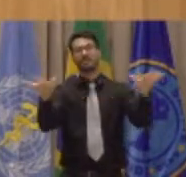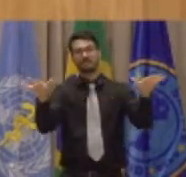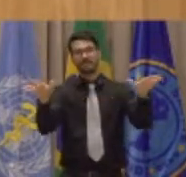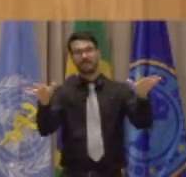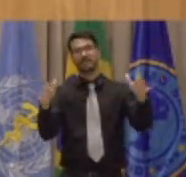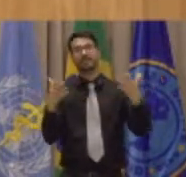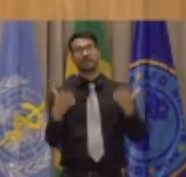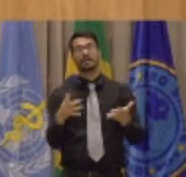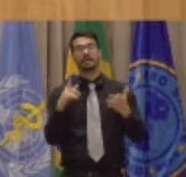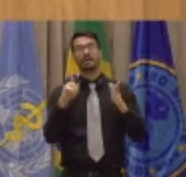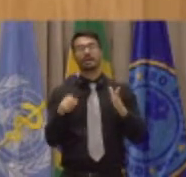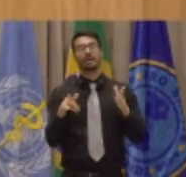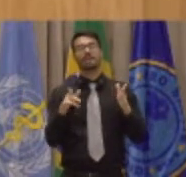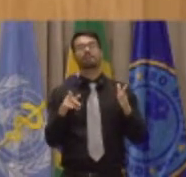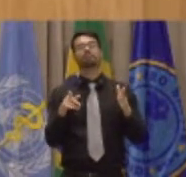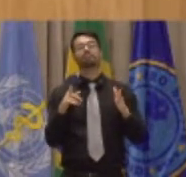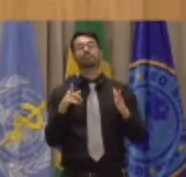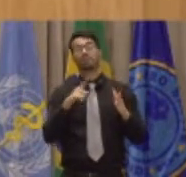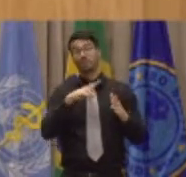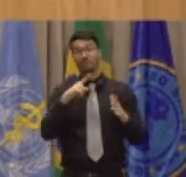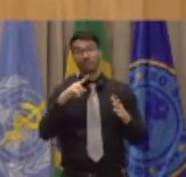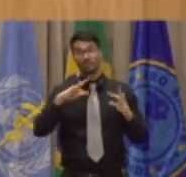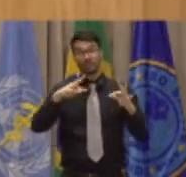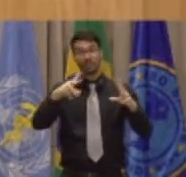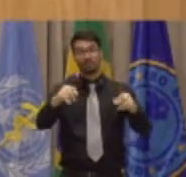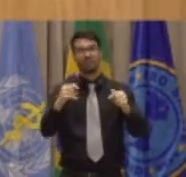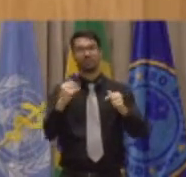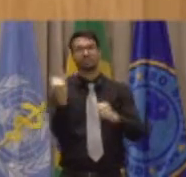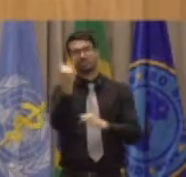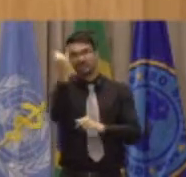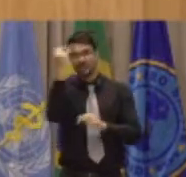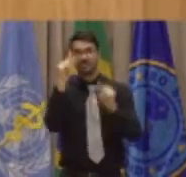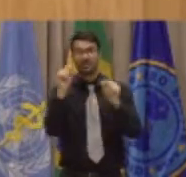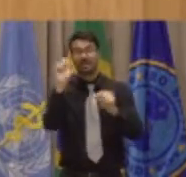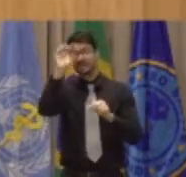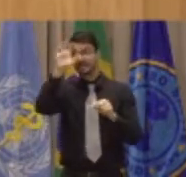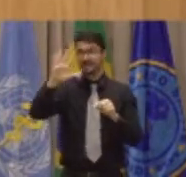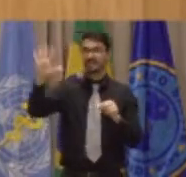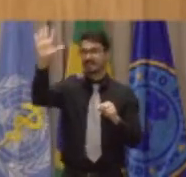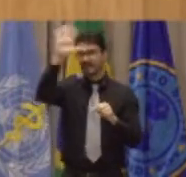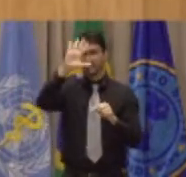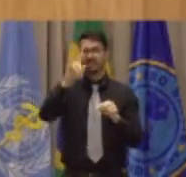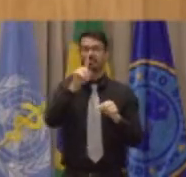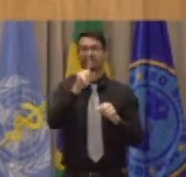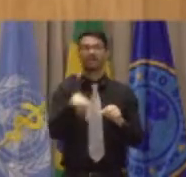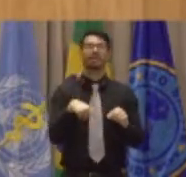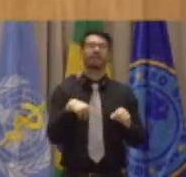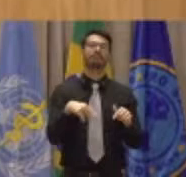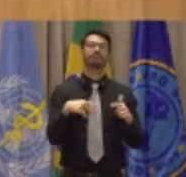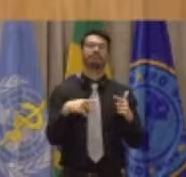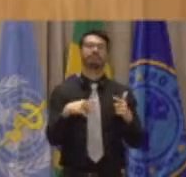the pandemic in a moment in which everybody realized that the state